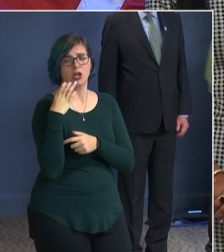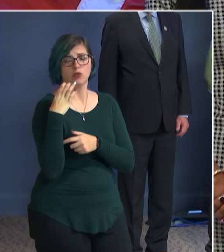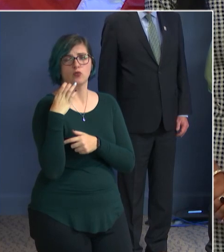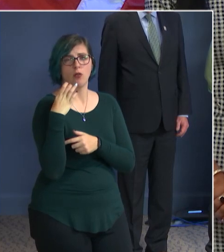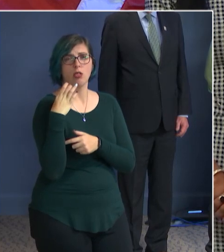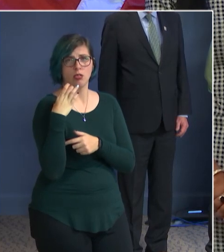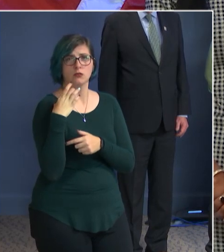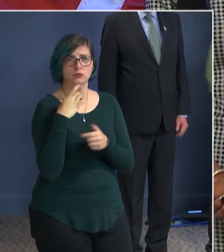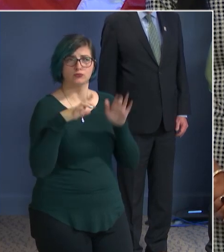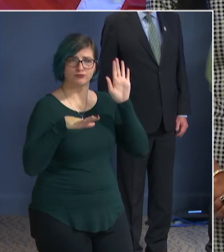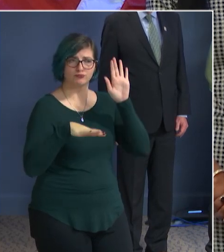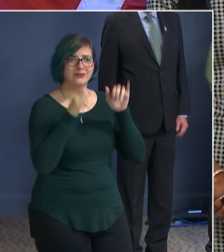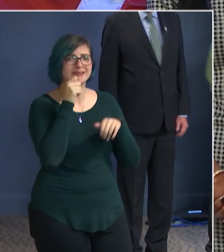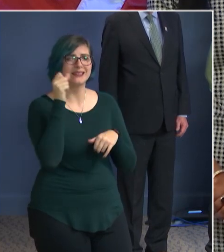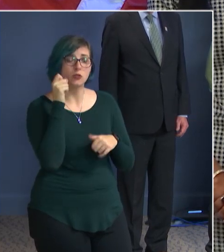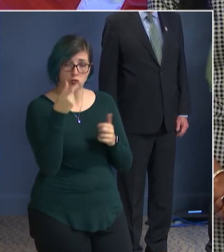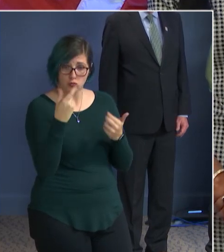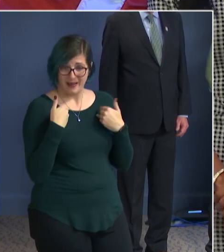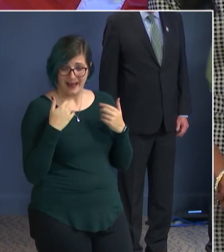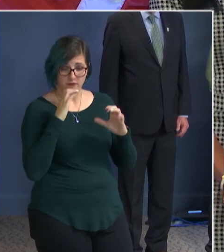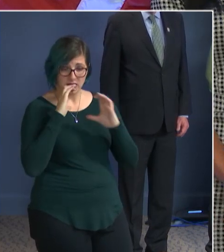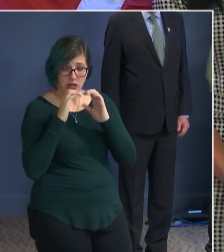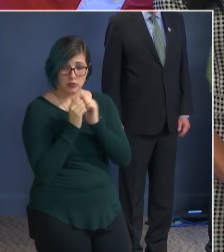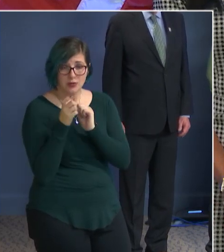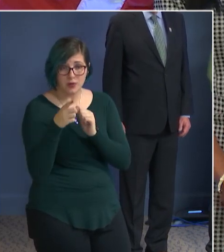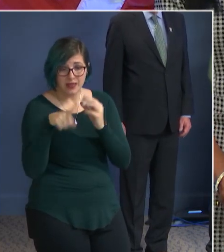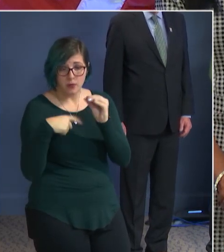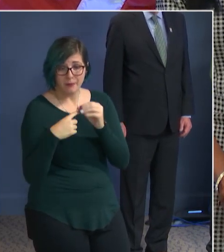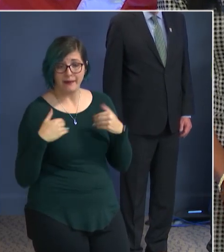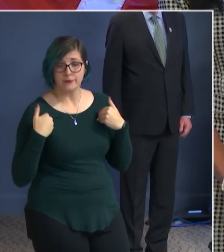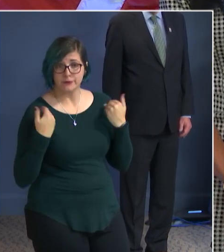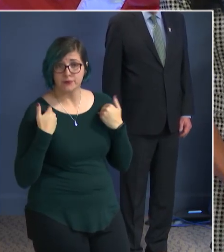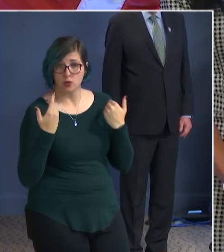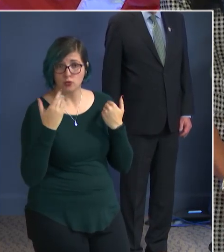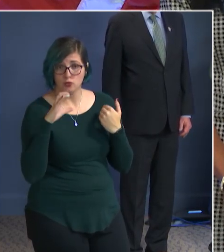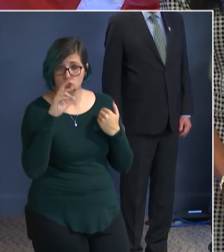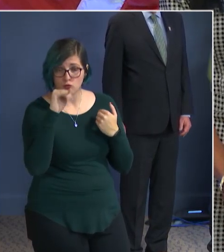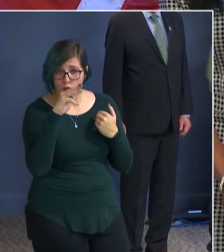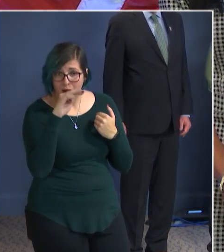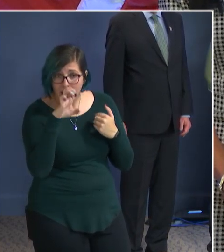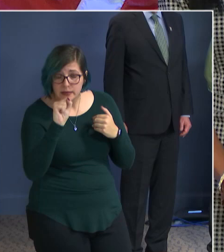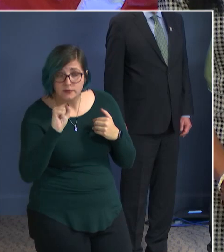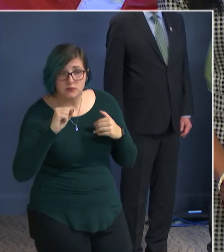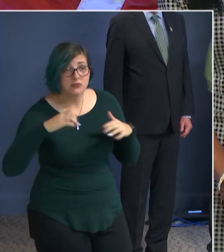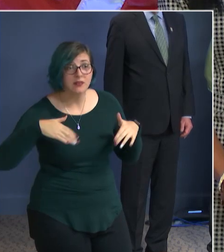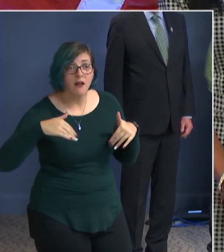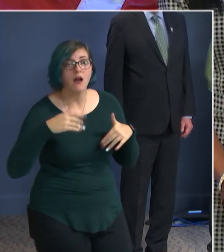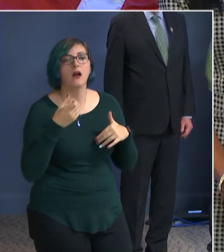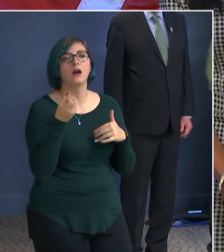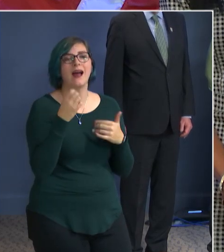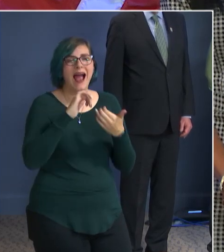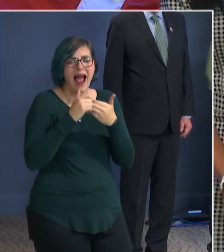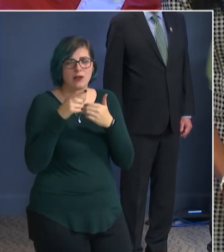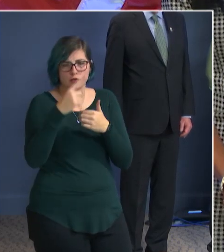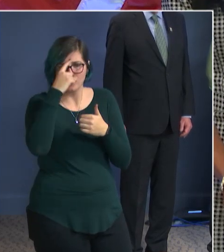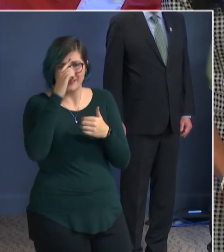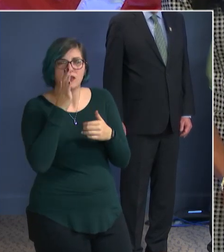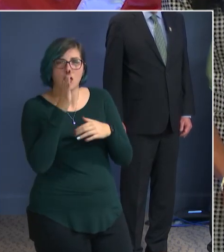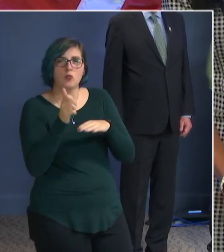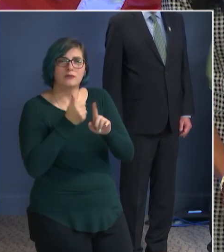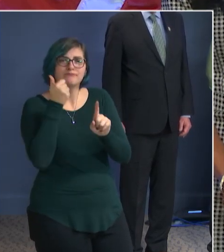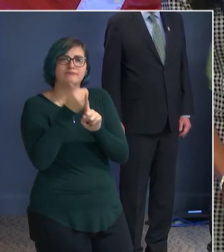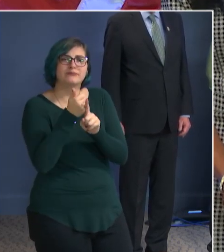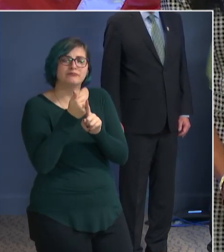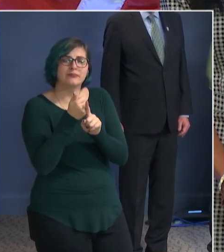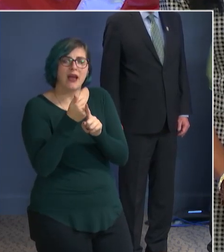with him about the issue of juvenile crime specifically? And how do you hope a new Attorney General might impact juvenile crime and consequences of juvenile